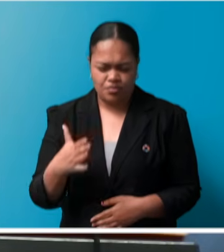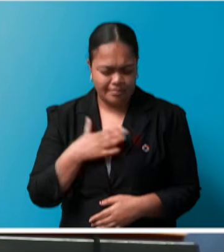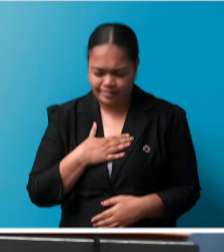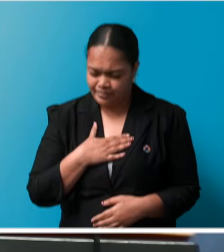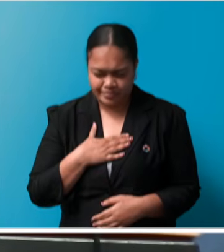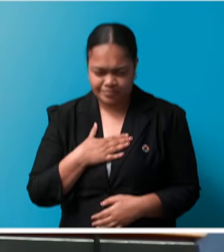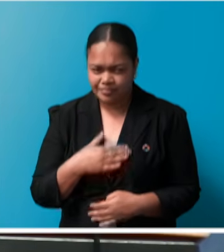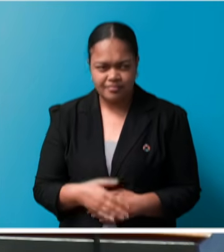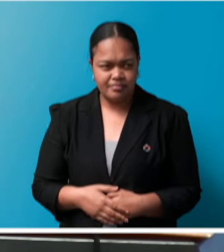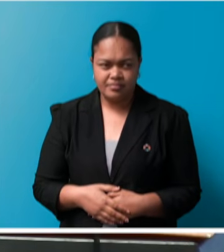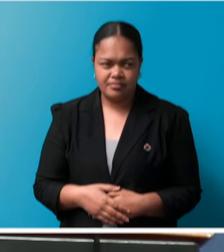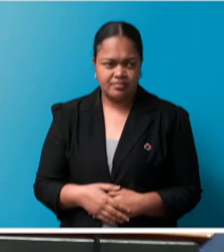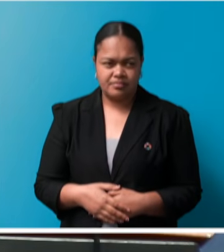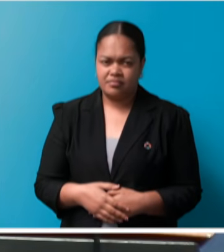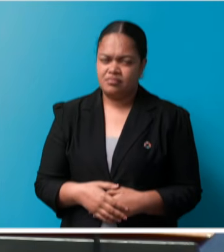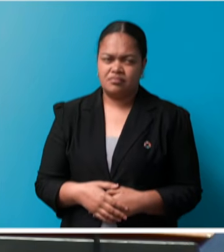Our objective is very clear: